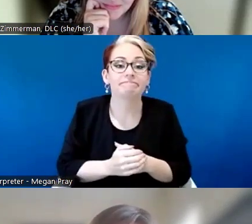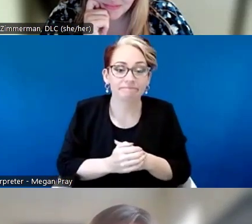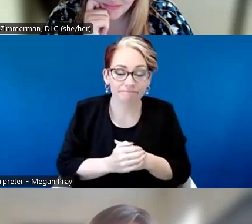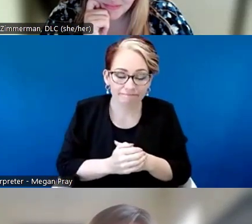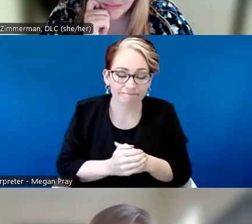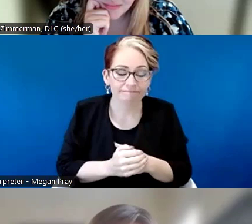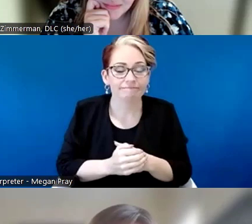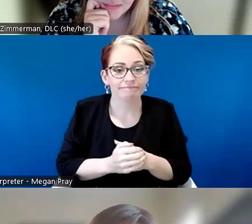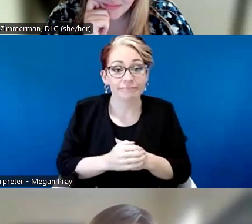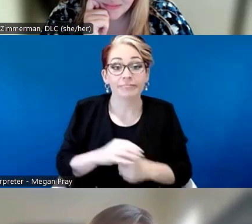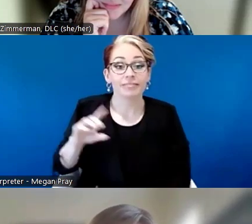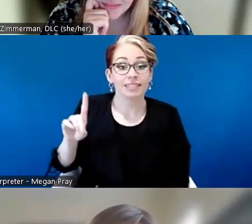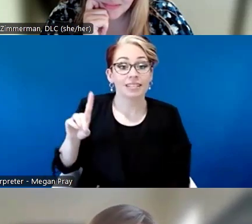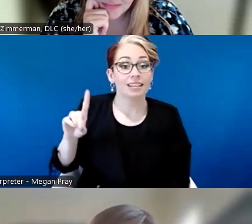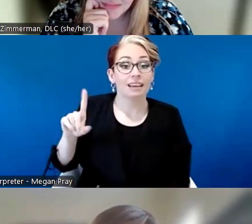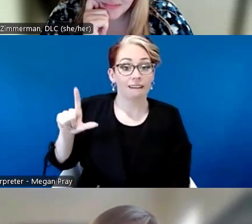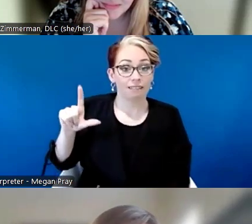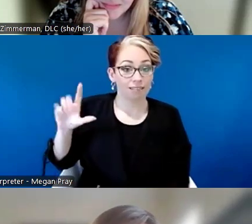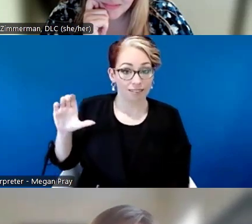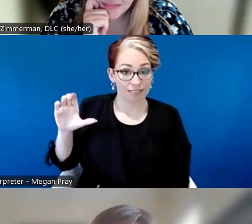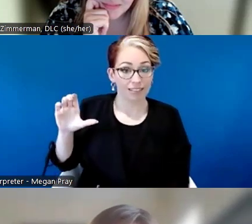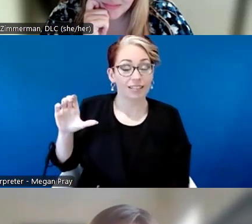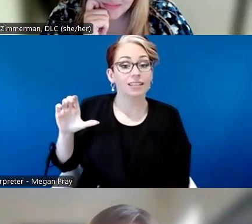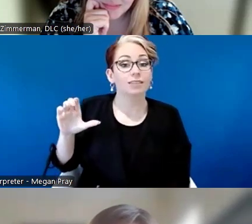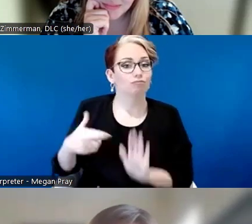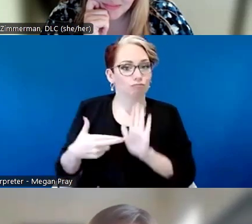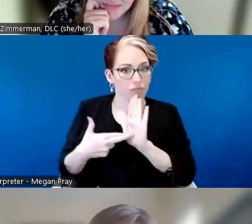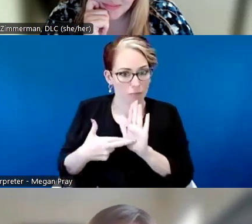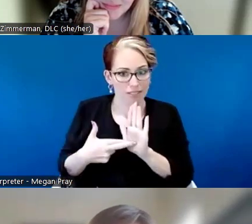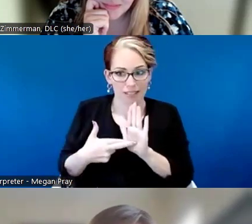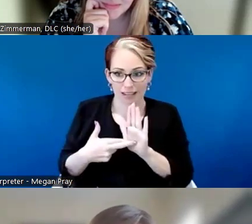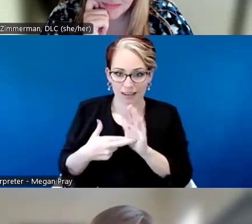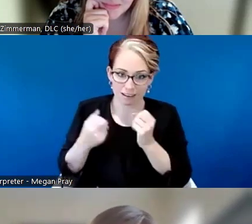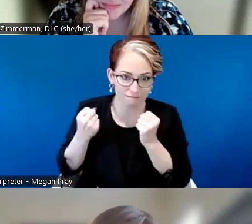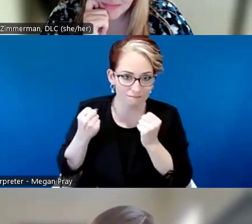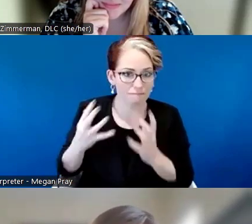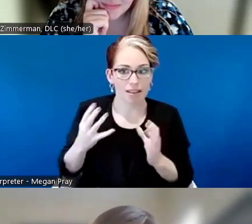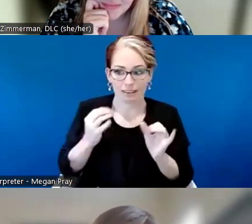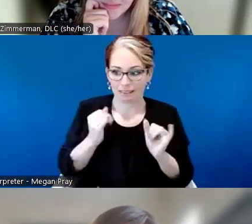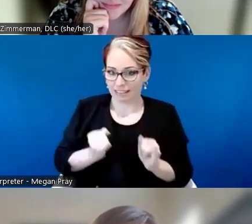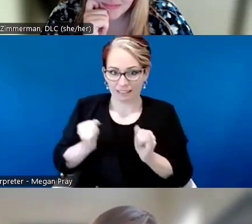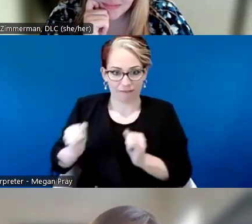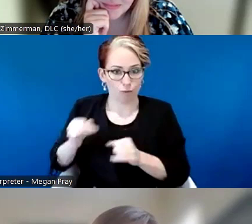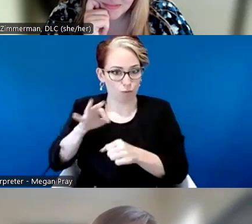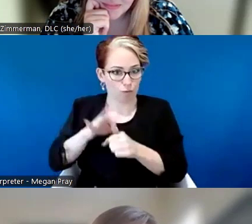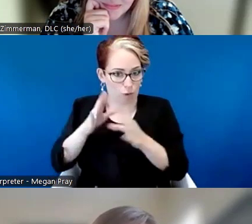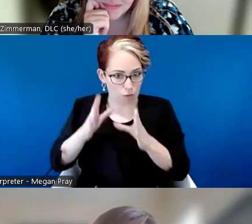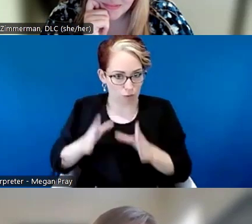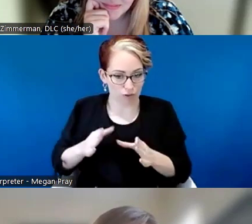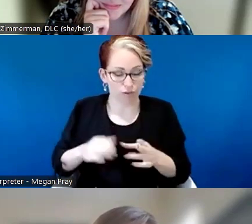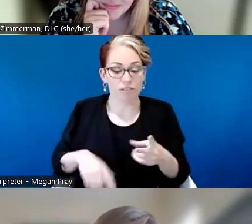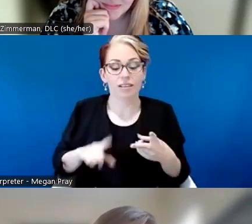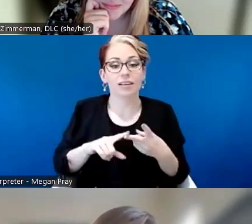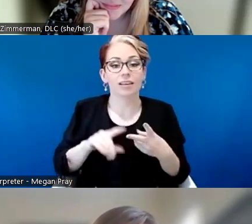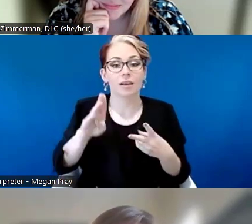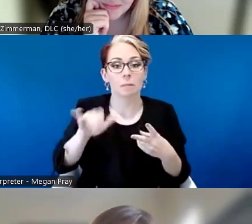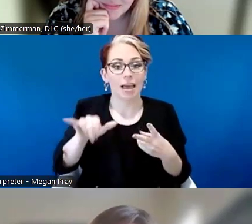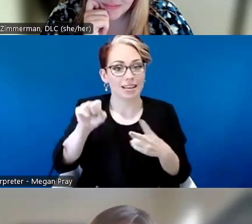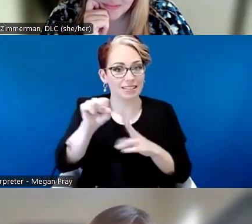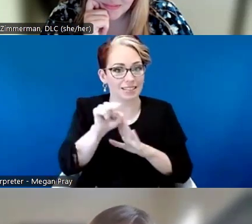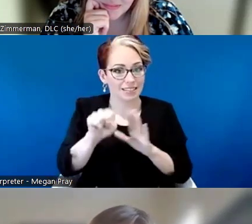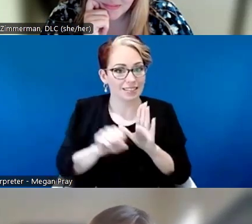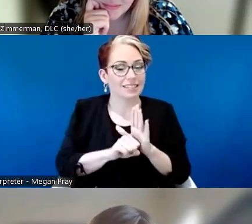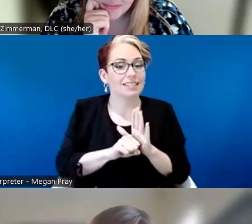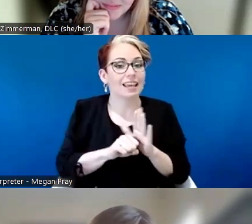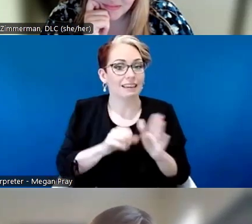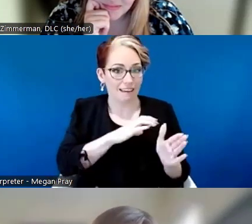a number of individual voters, the Bay State Council of the Blind, and the Boston